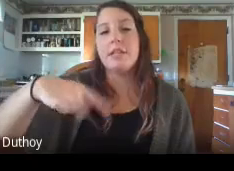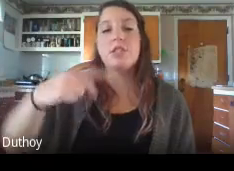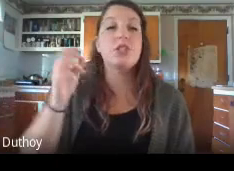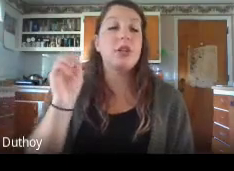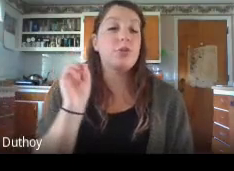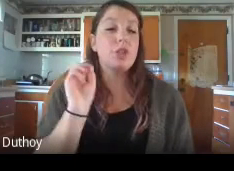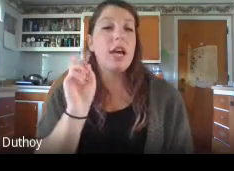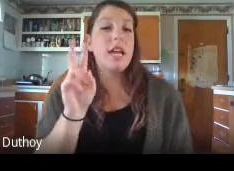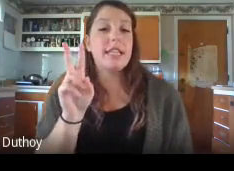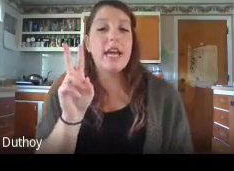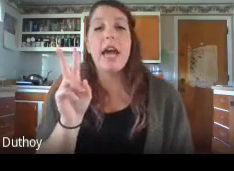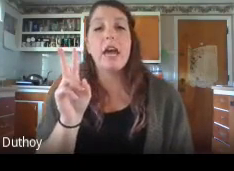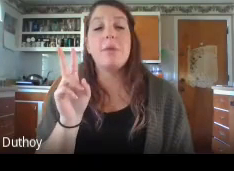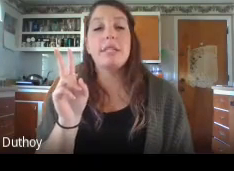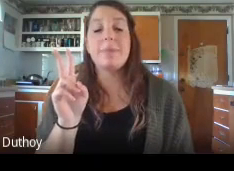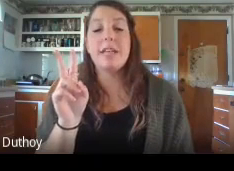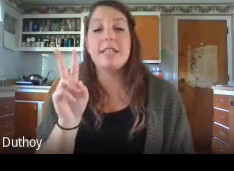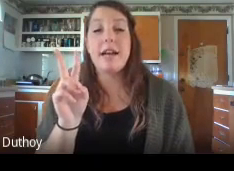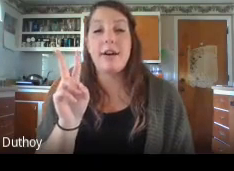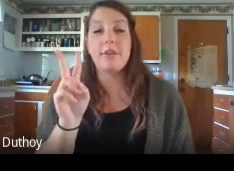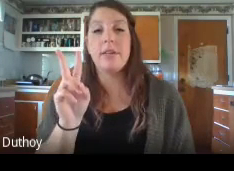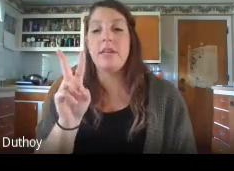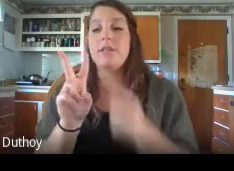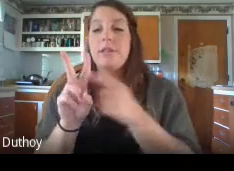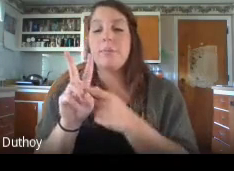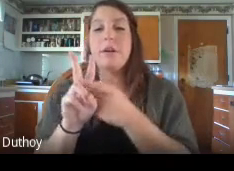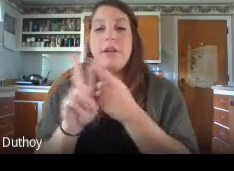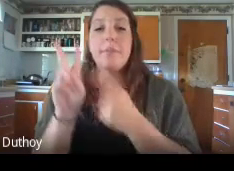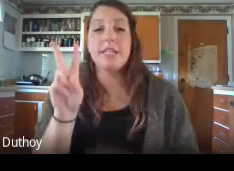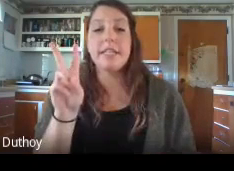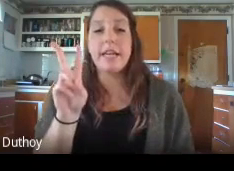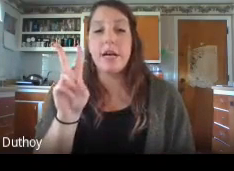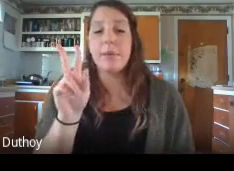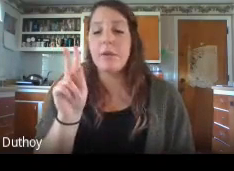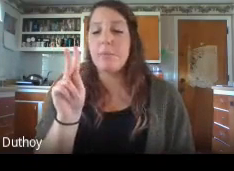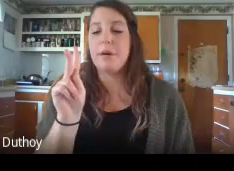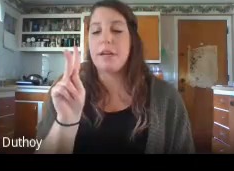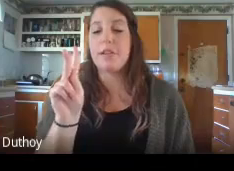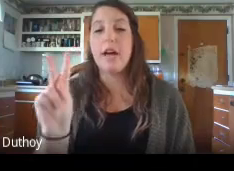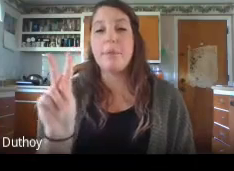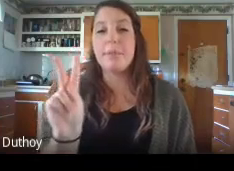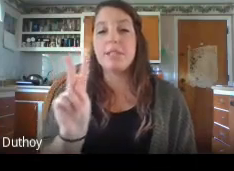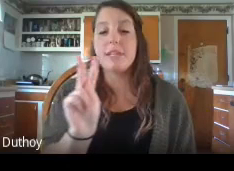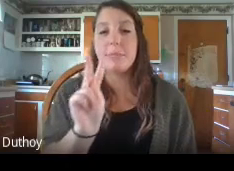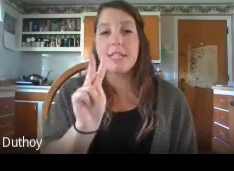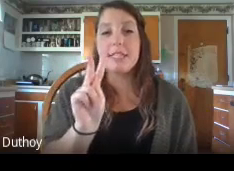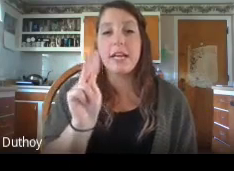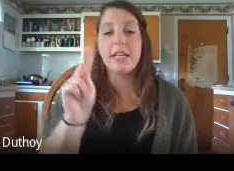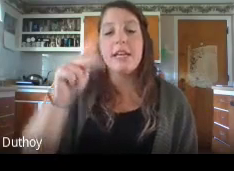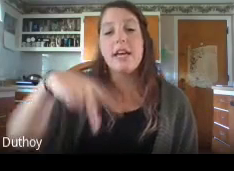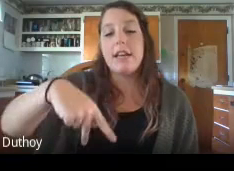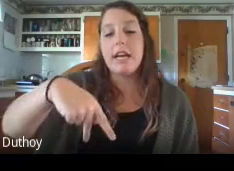P, so it's a K, but it's upside down. So put your peace sign up, put your thumb in between the